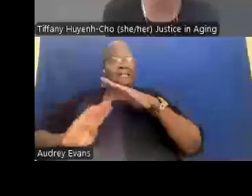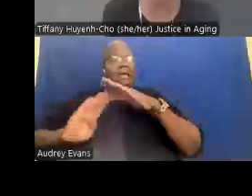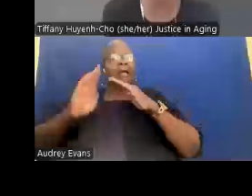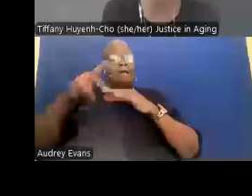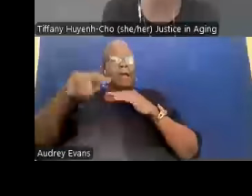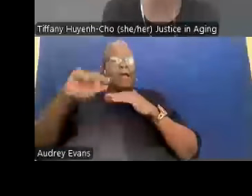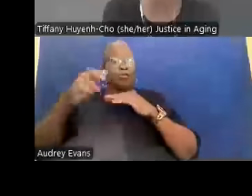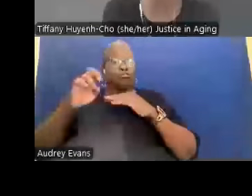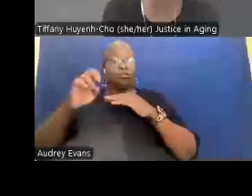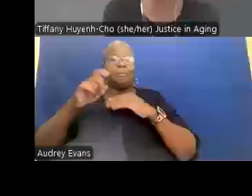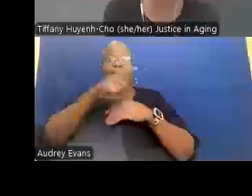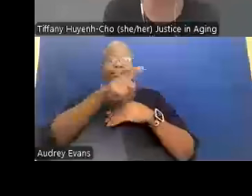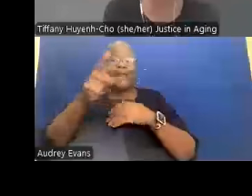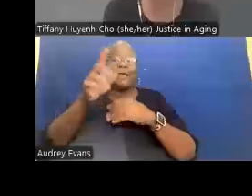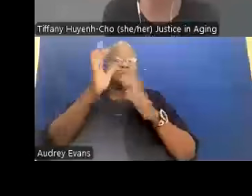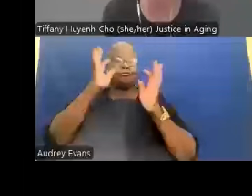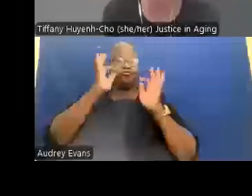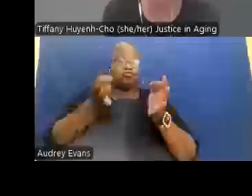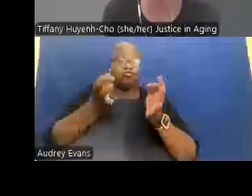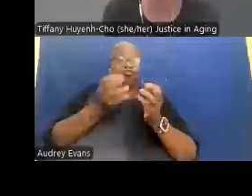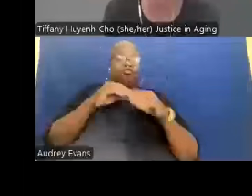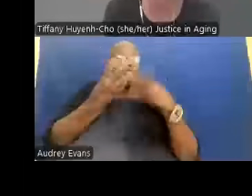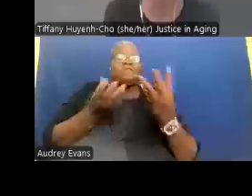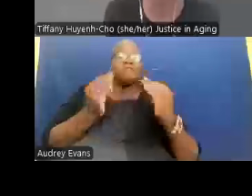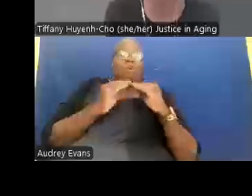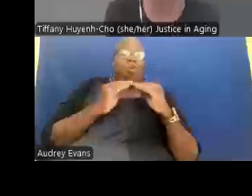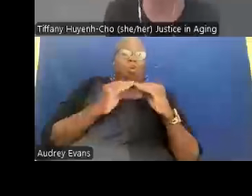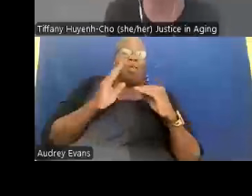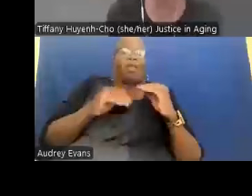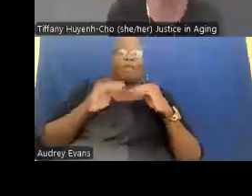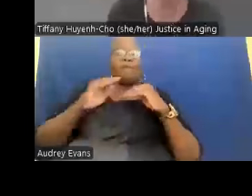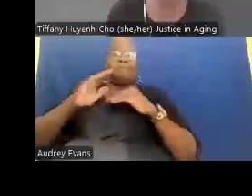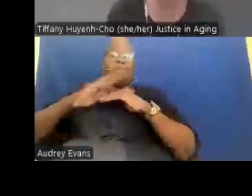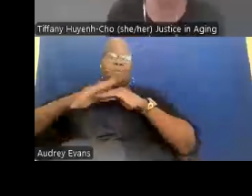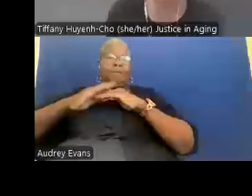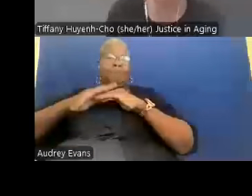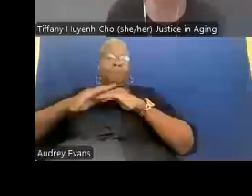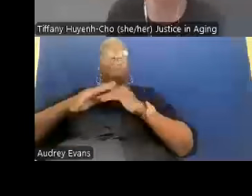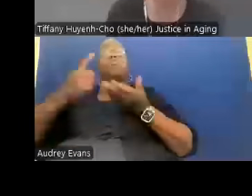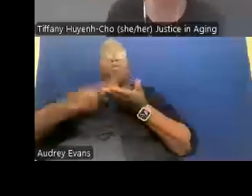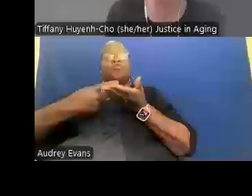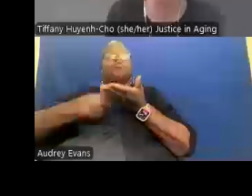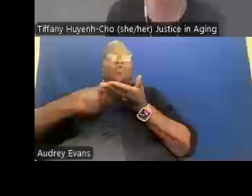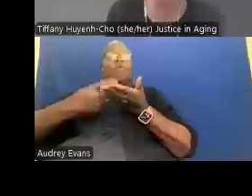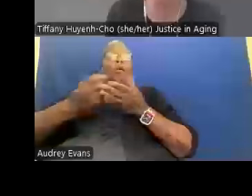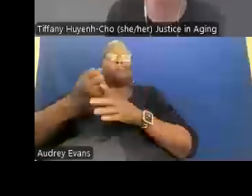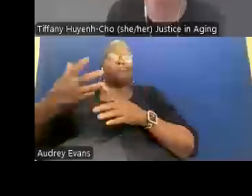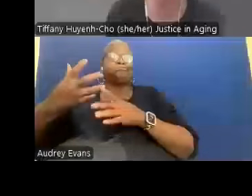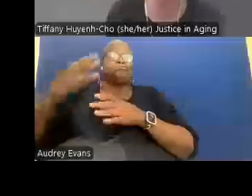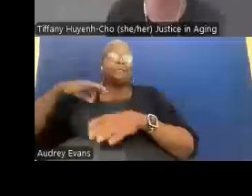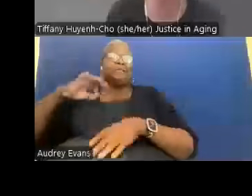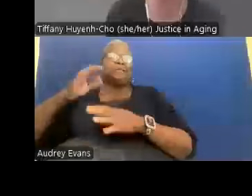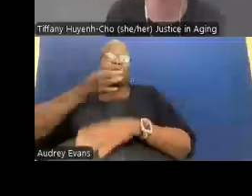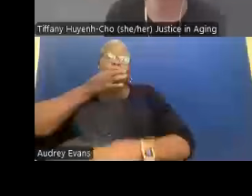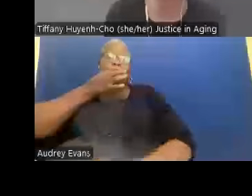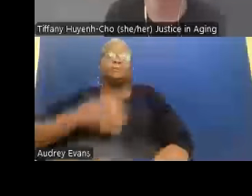but states can choose to provide more than that minimum package. And we'll discuss some of those extra optional benefits in just a